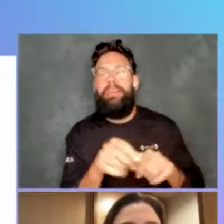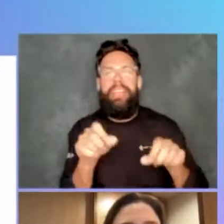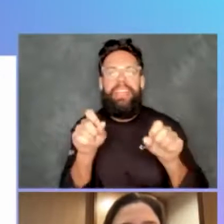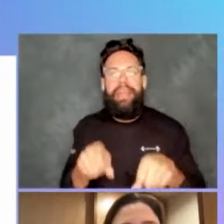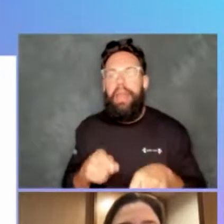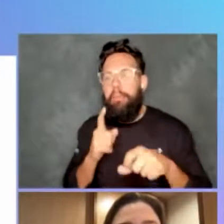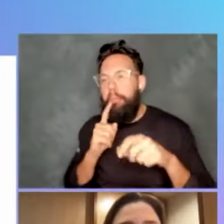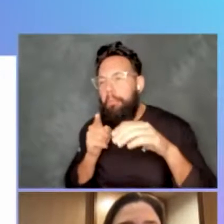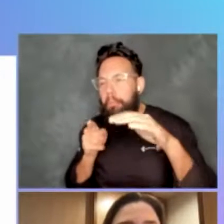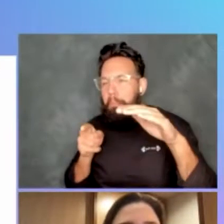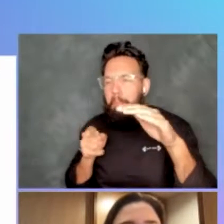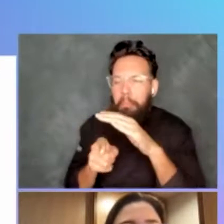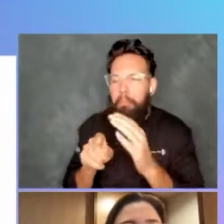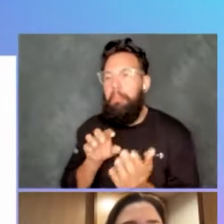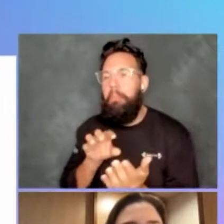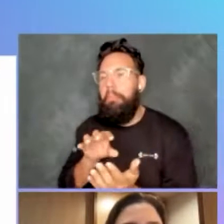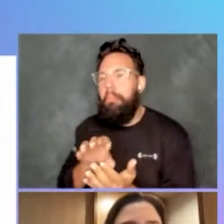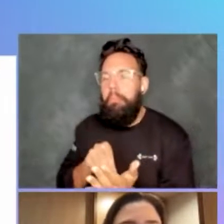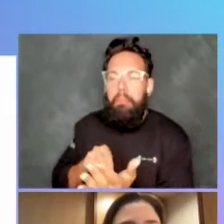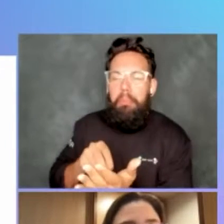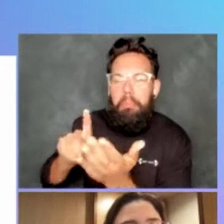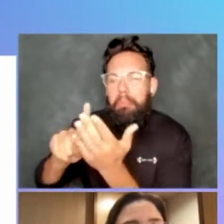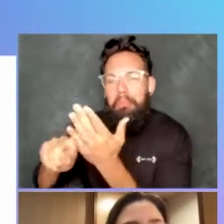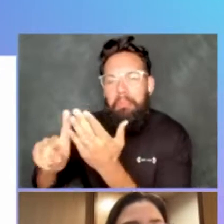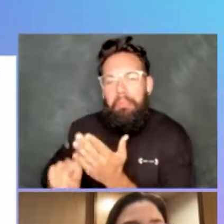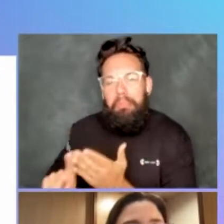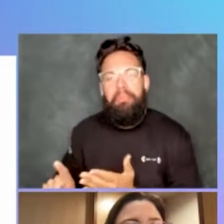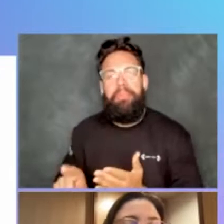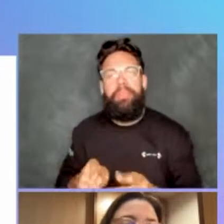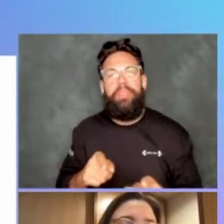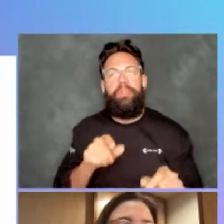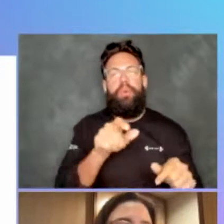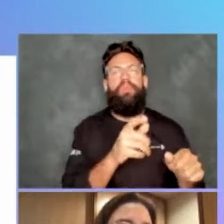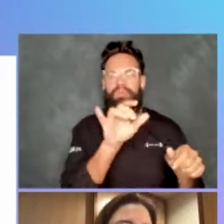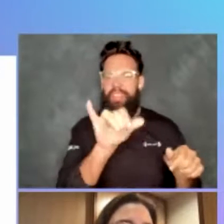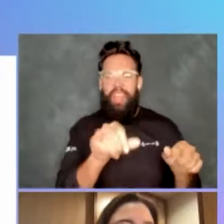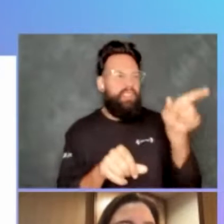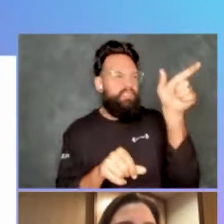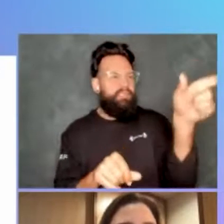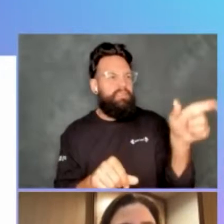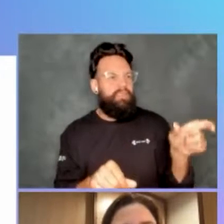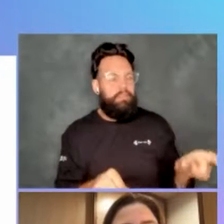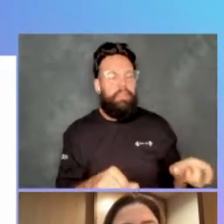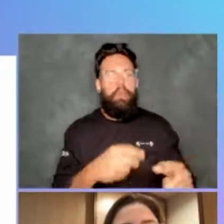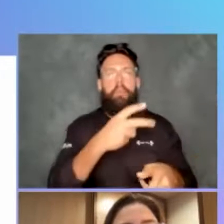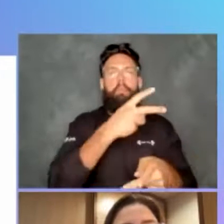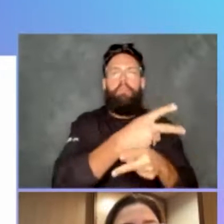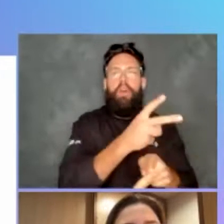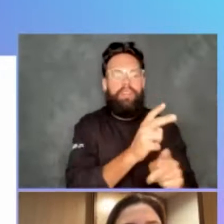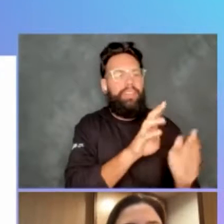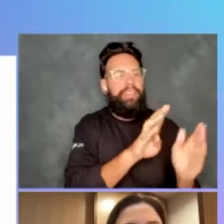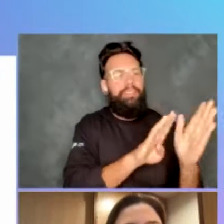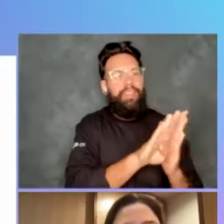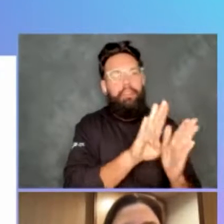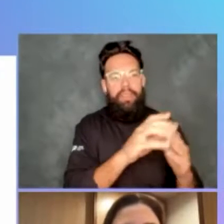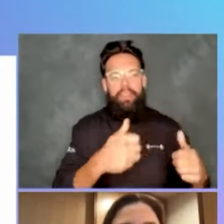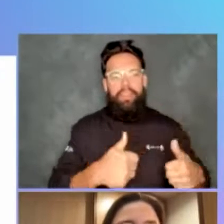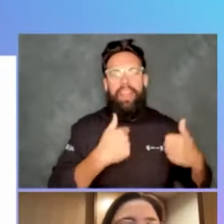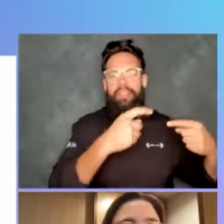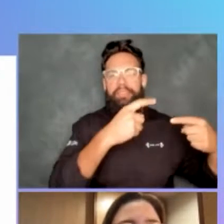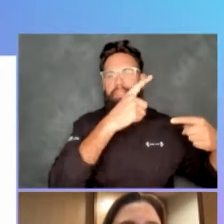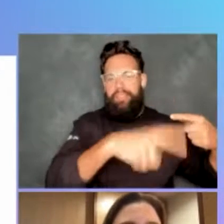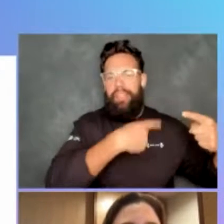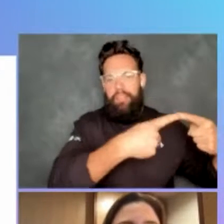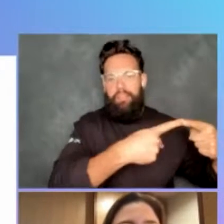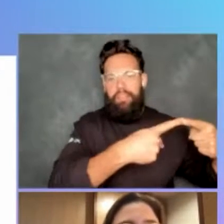I've created a diagram here which has the product development life cycle. So it's got a series of boxes with the